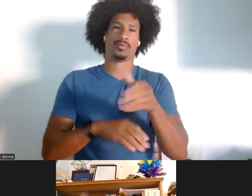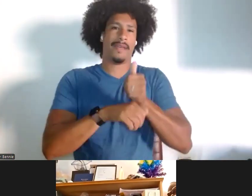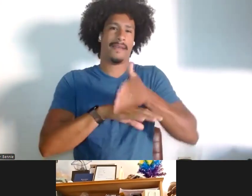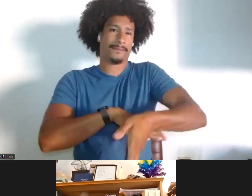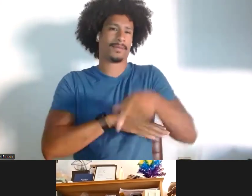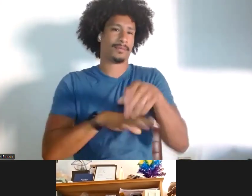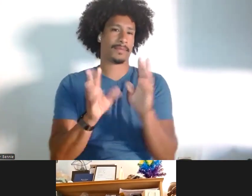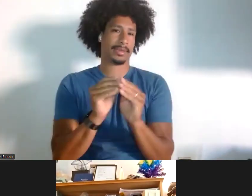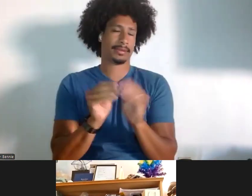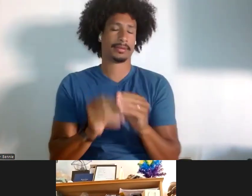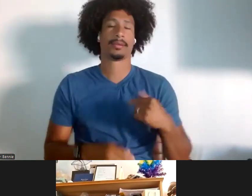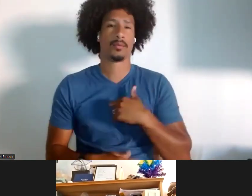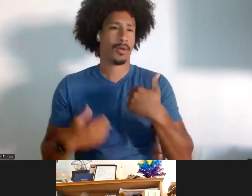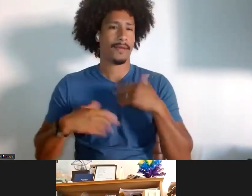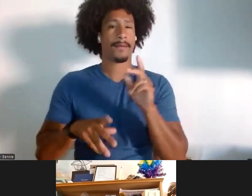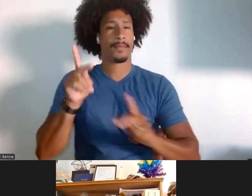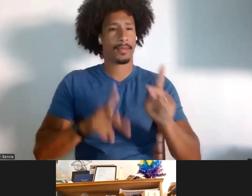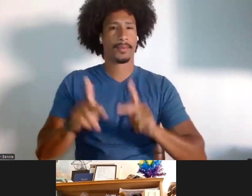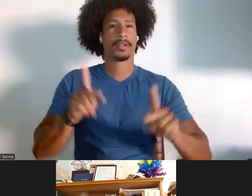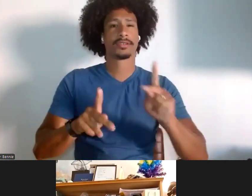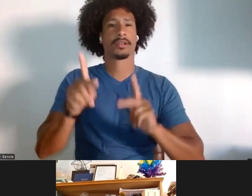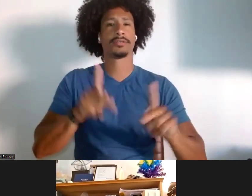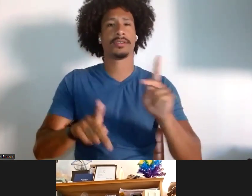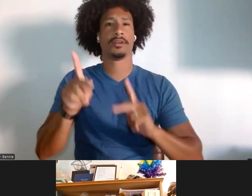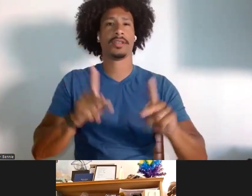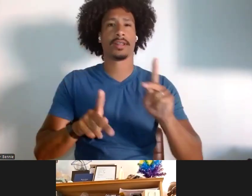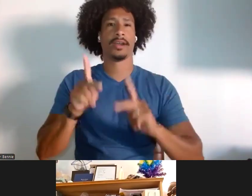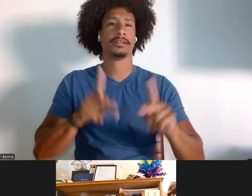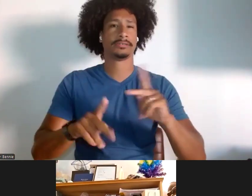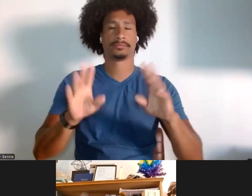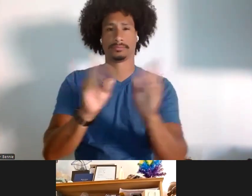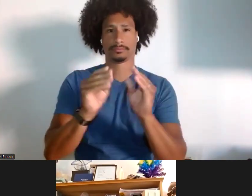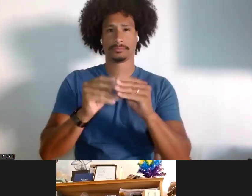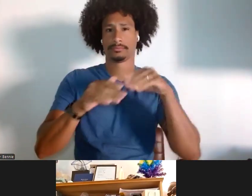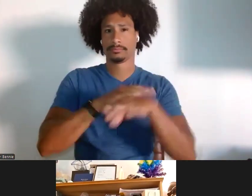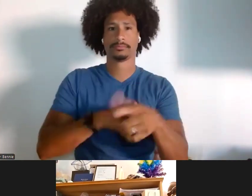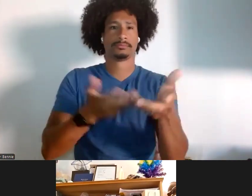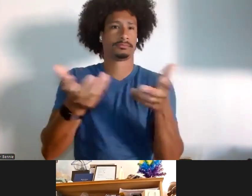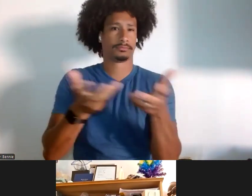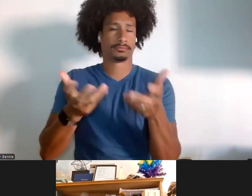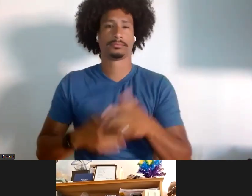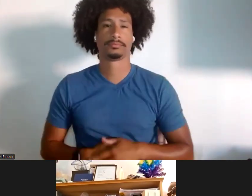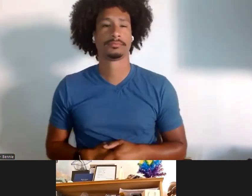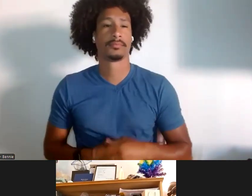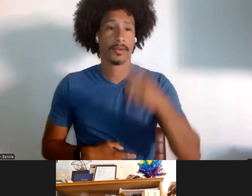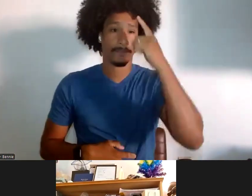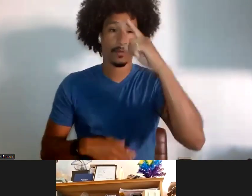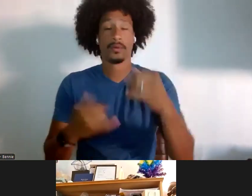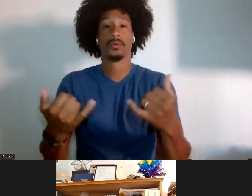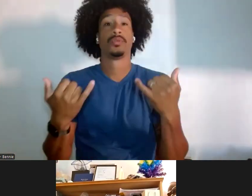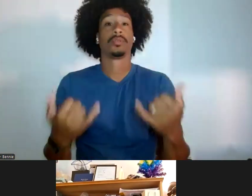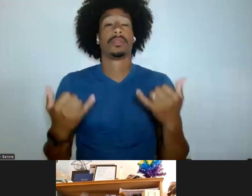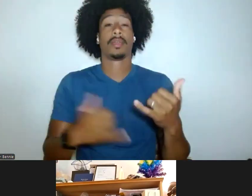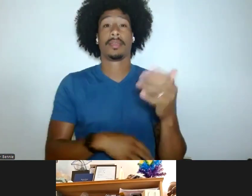folks monitoring the channels to ensure that everyone is comfortably engaging in the space. For today's event, Walker Brewer will be your